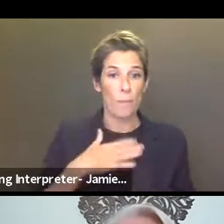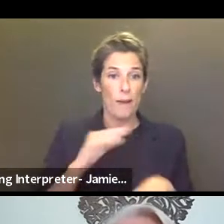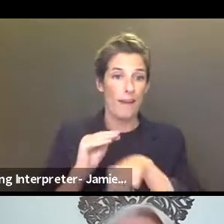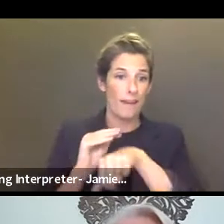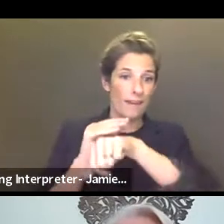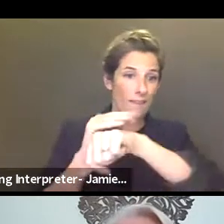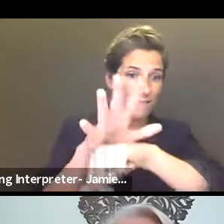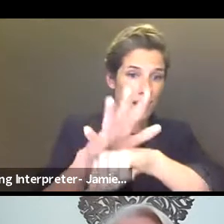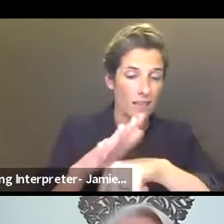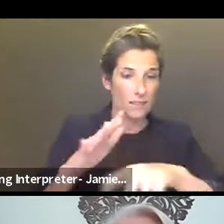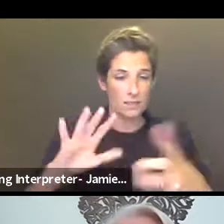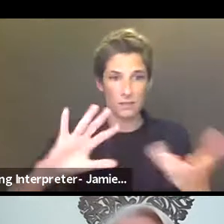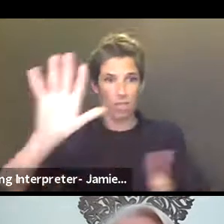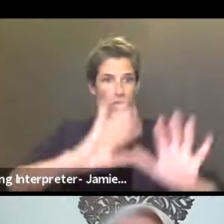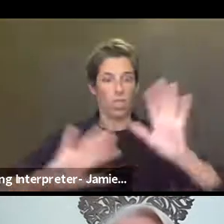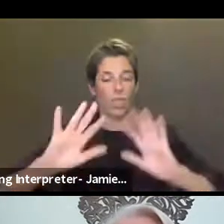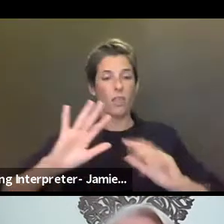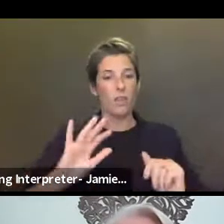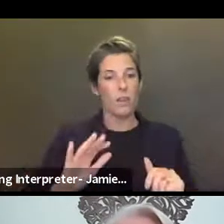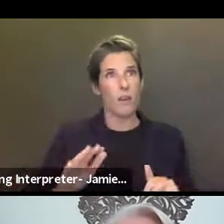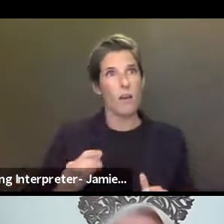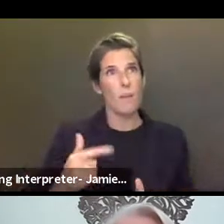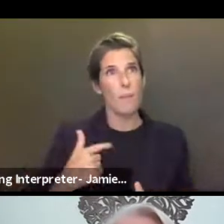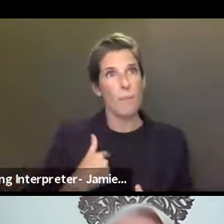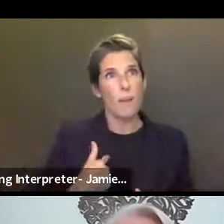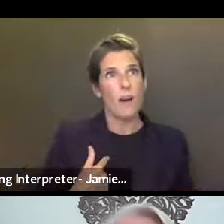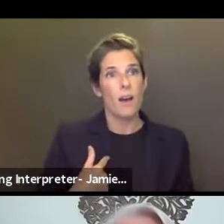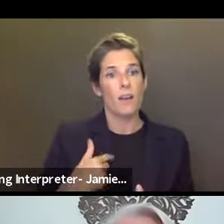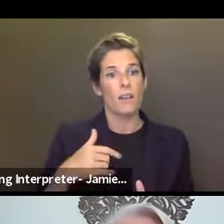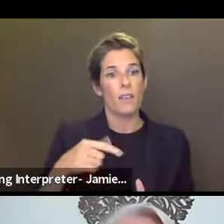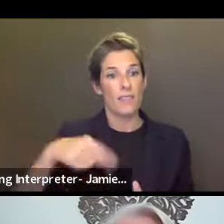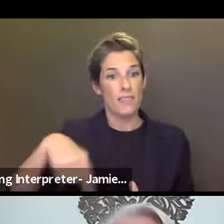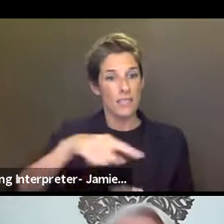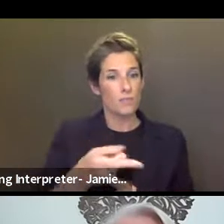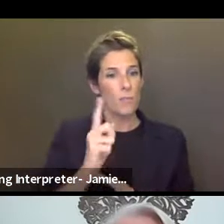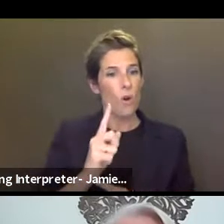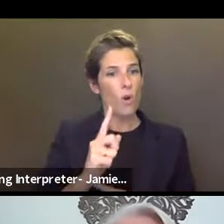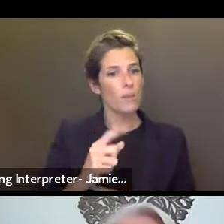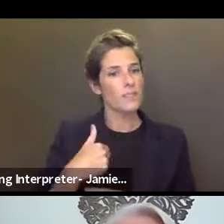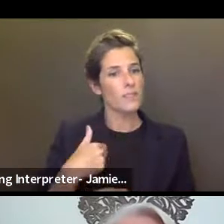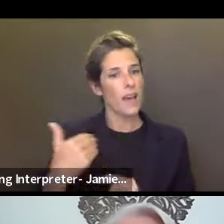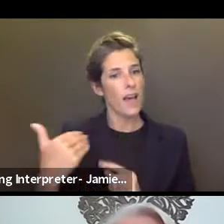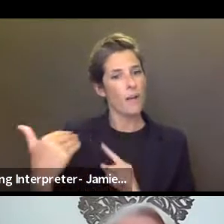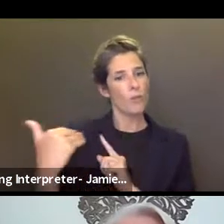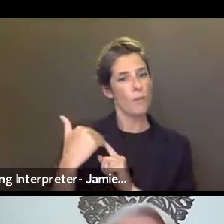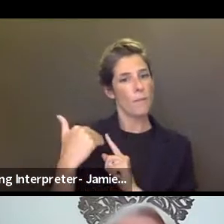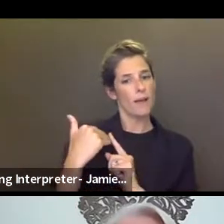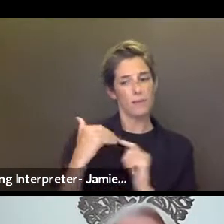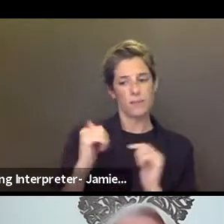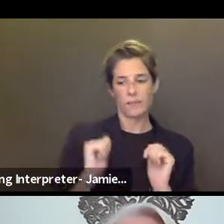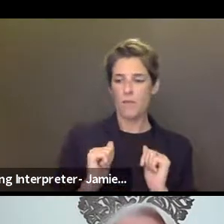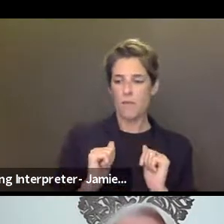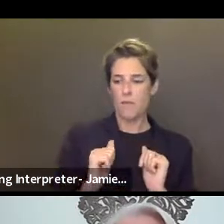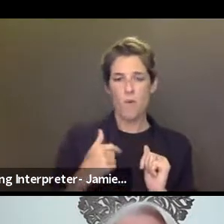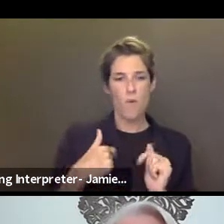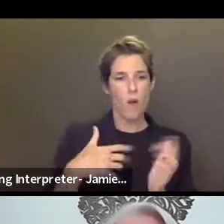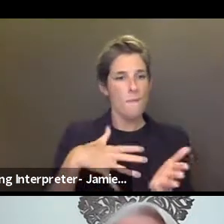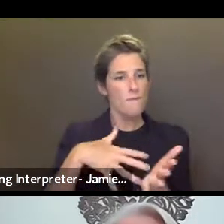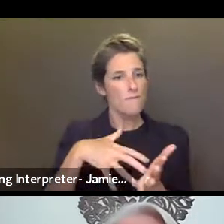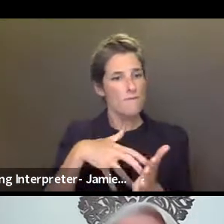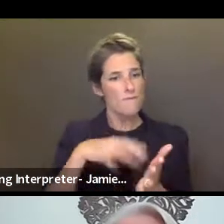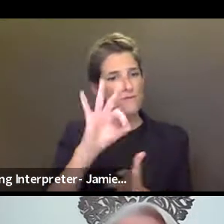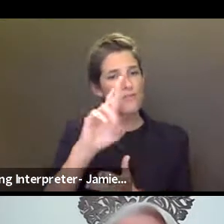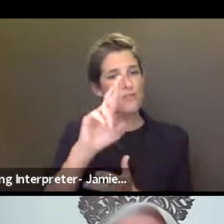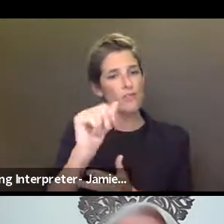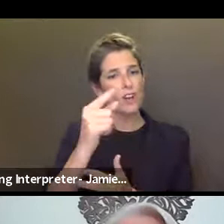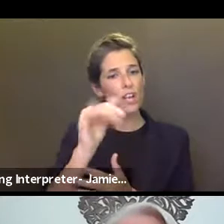which it reminds me of my humanity. It reminds me of my frailty, but it's also the moments that also give me the energy to do things